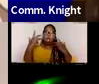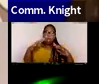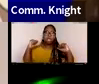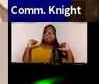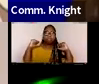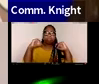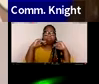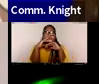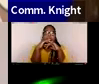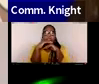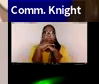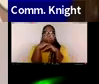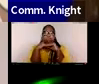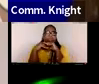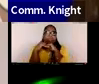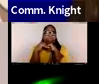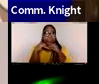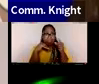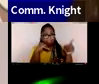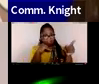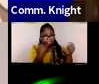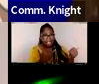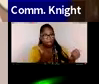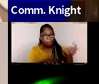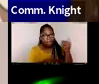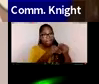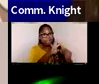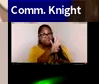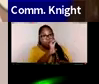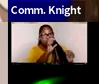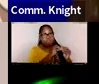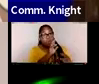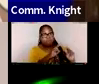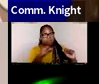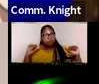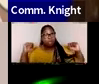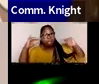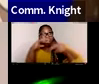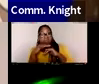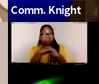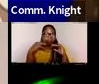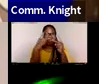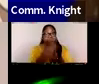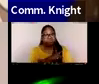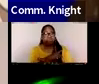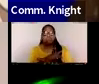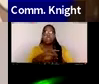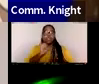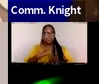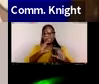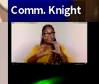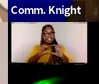most likely add another 400 people to that platform, those conversations, we can actually have impact on